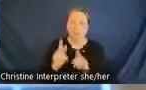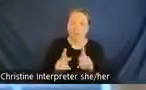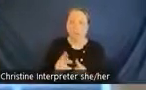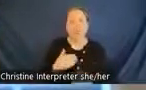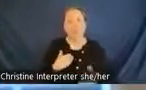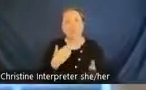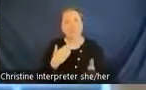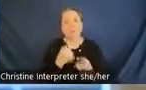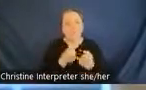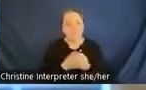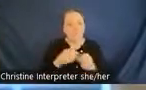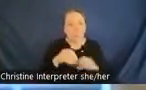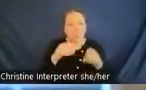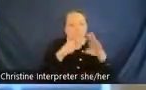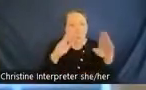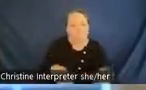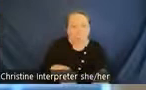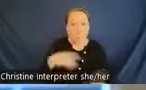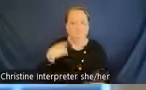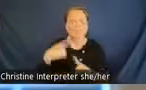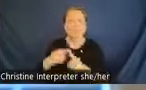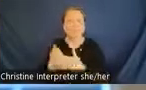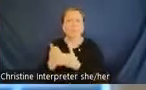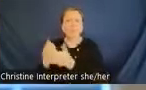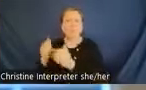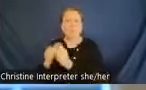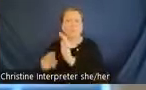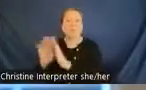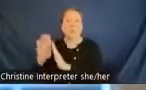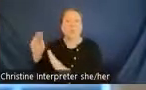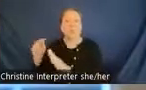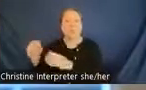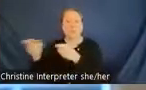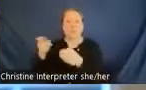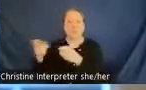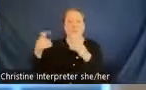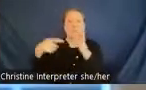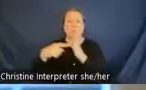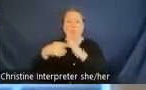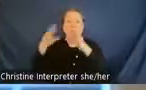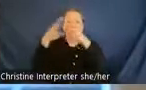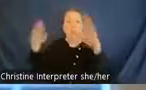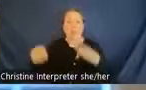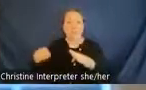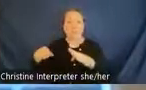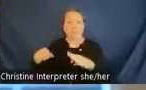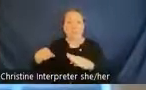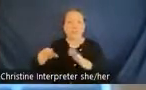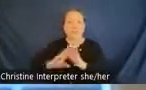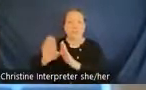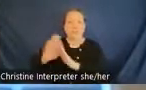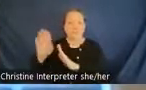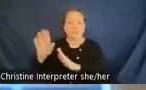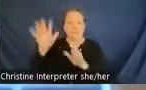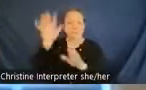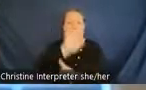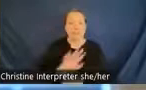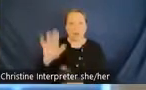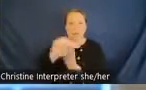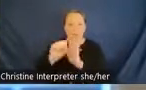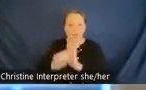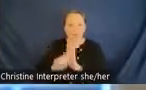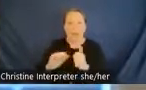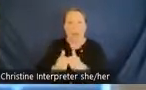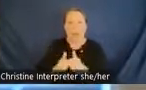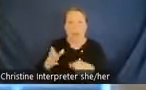also help with the development and management of affordable housing apartments statewide by providing financing and